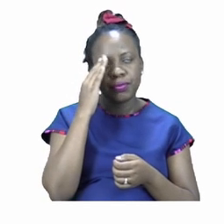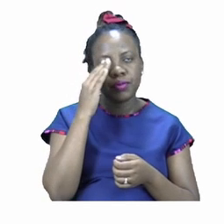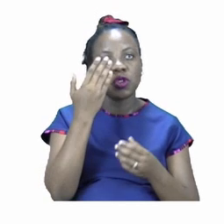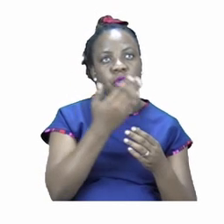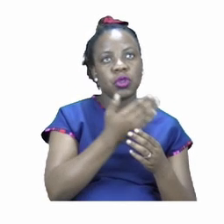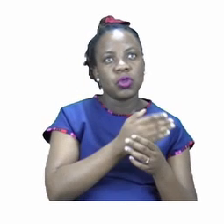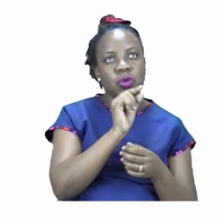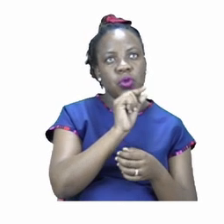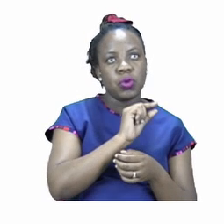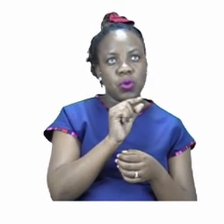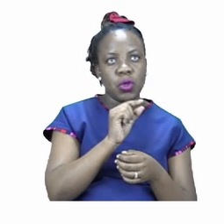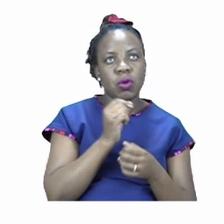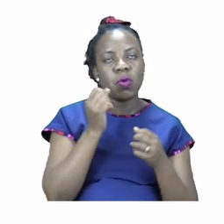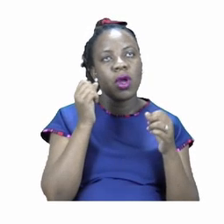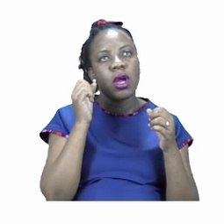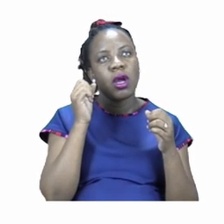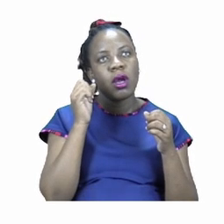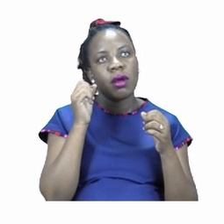blossom,